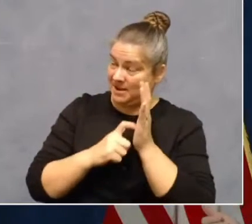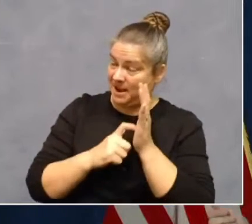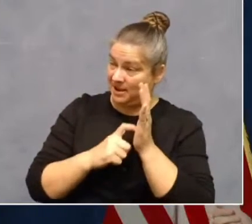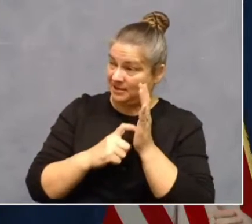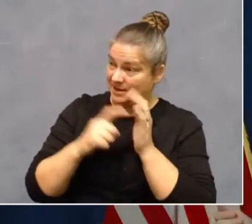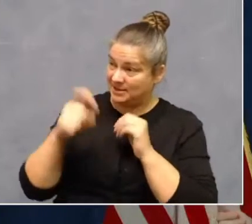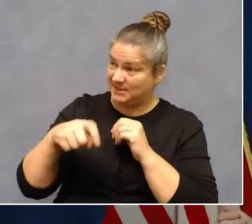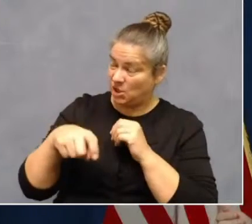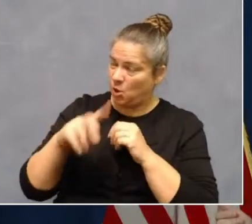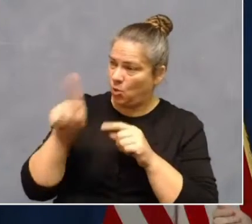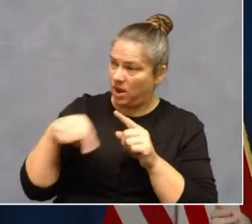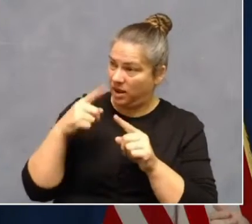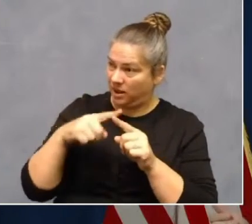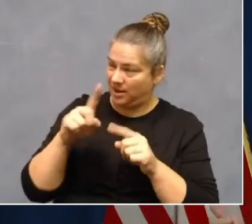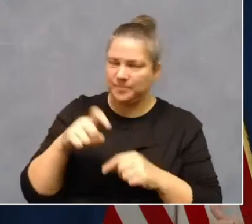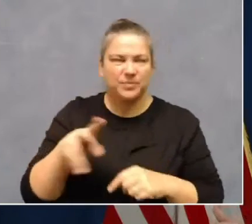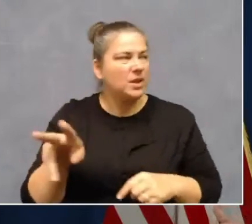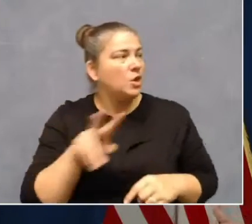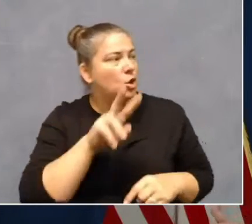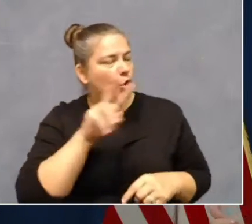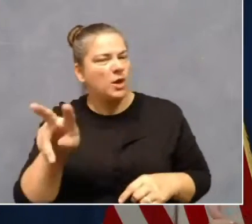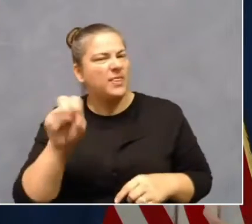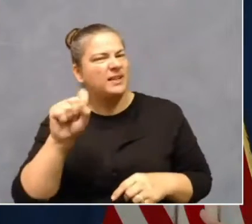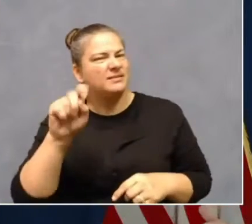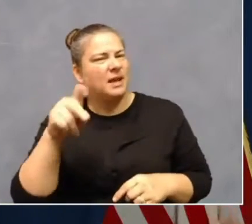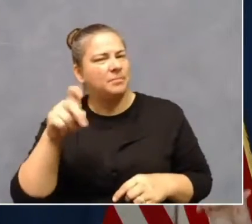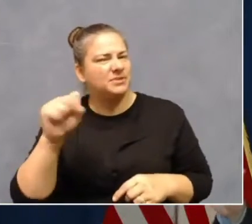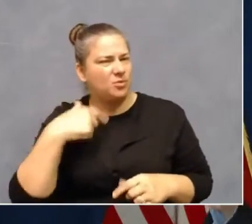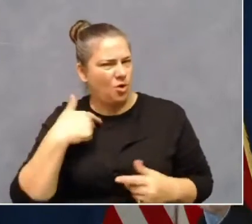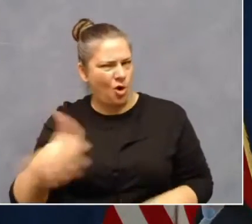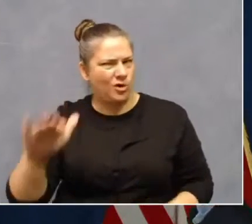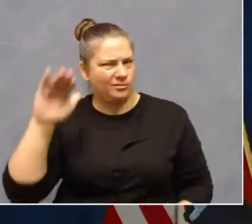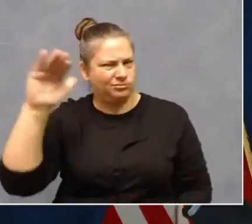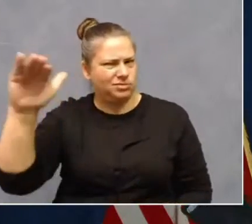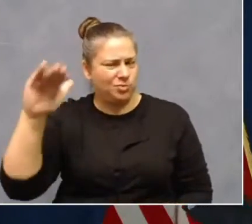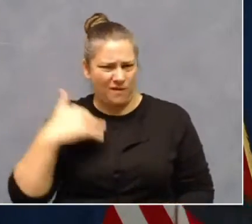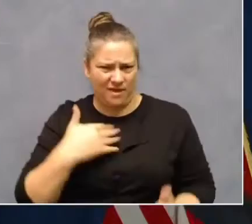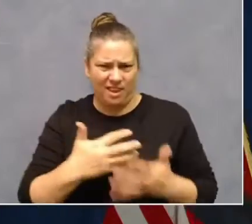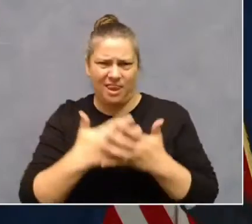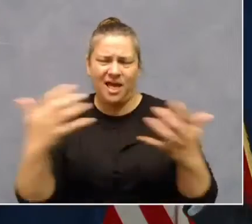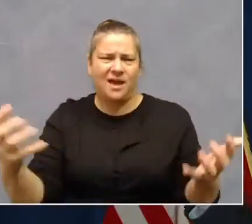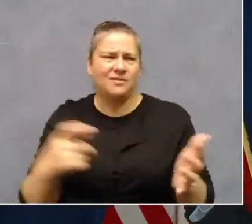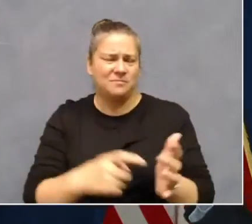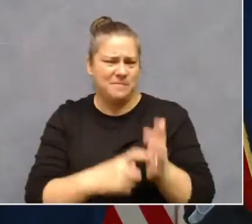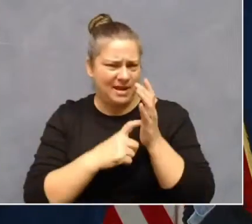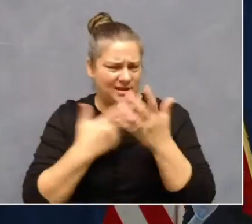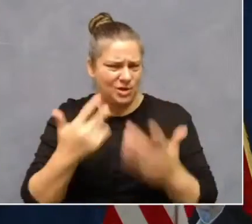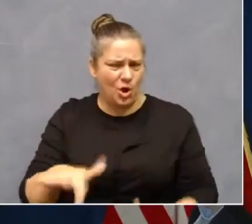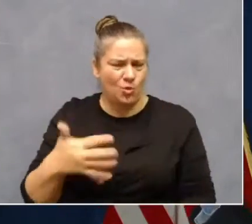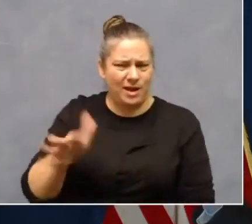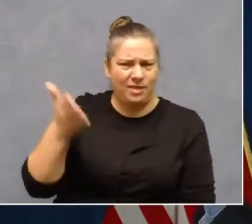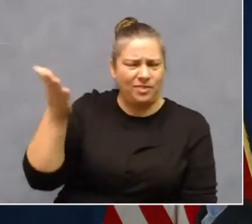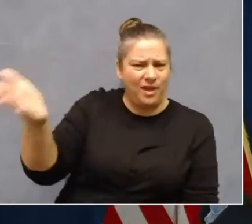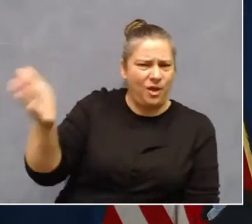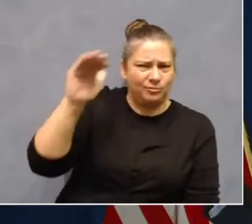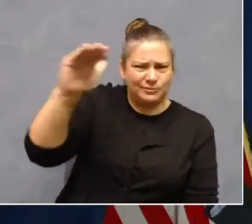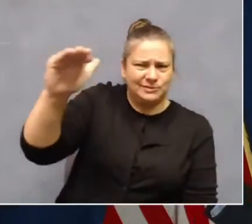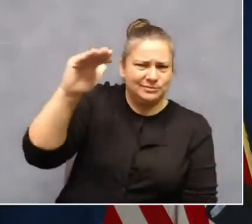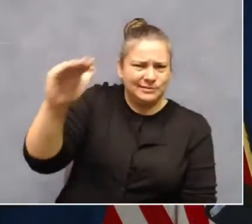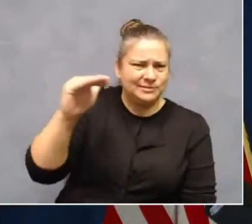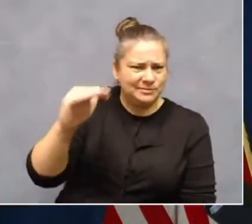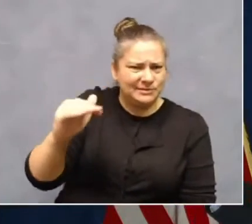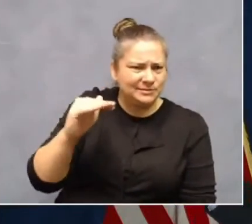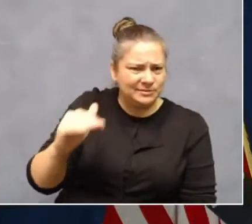back to the steps that we've already taken, we've got a lot of mandates that are currently in place. We set up a structure based